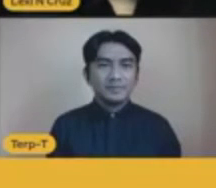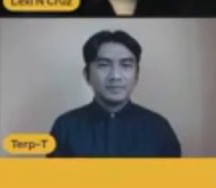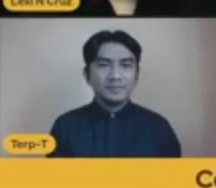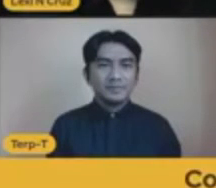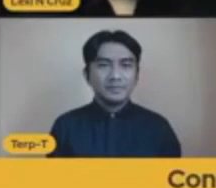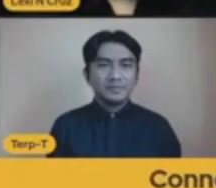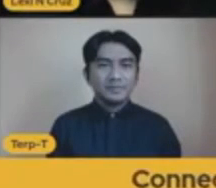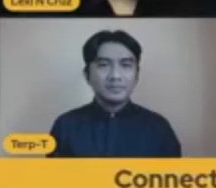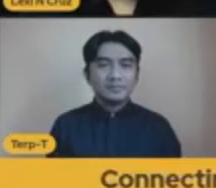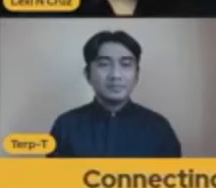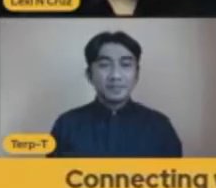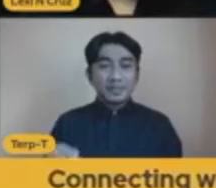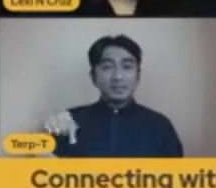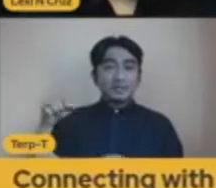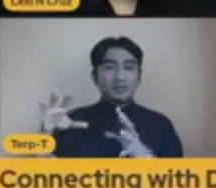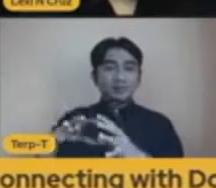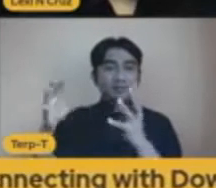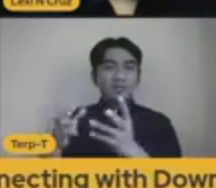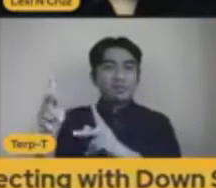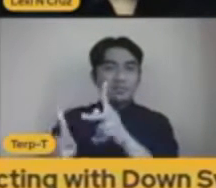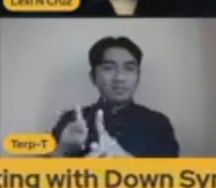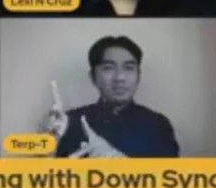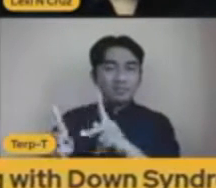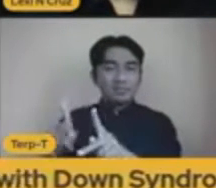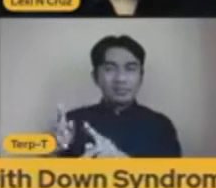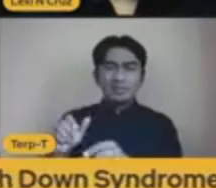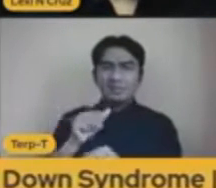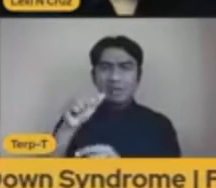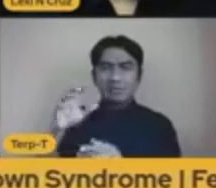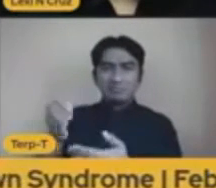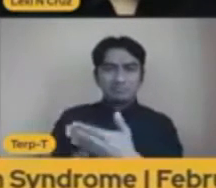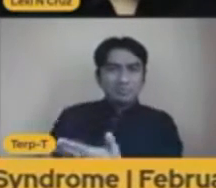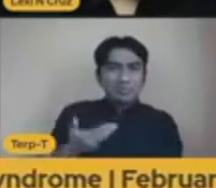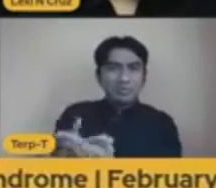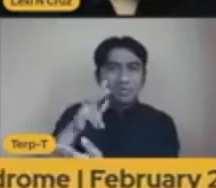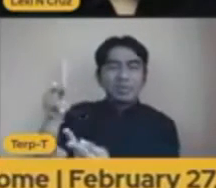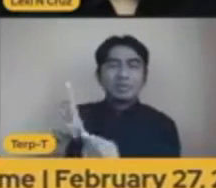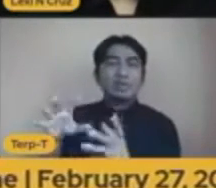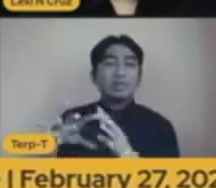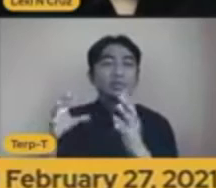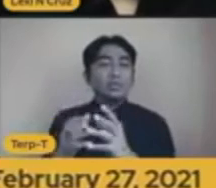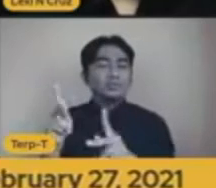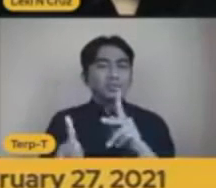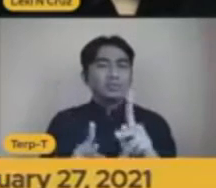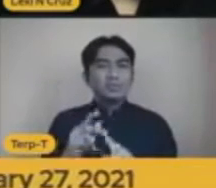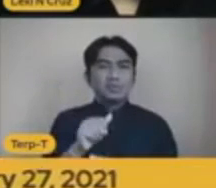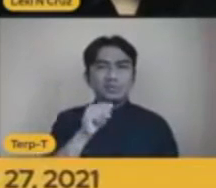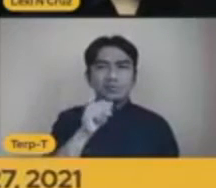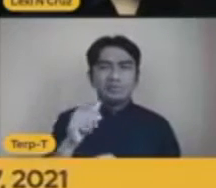In this world, there are people who are not born perfect. And also in this world, there are people who don't look like